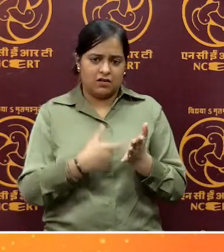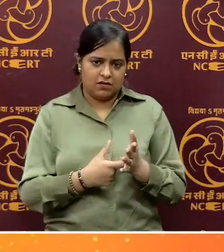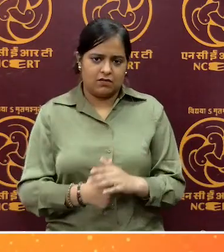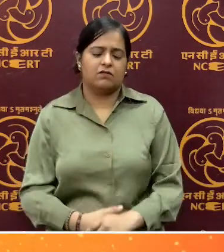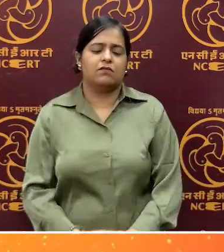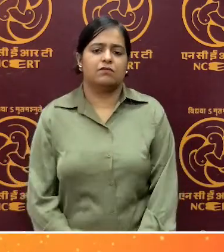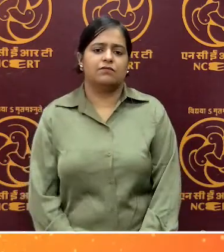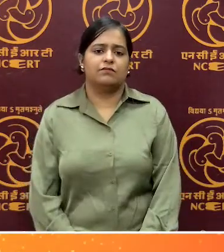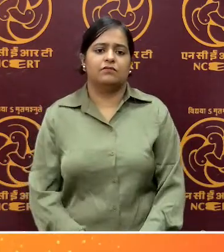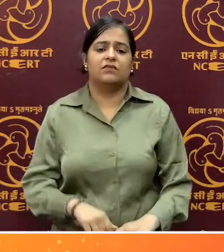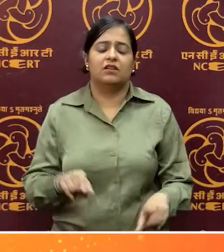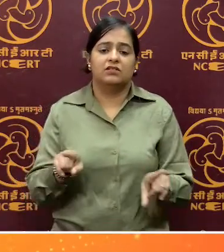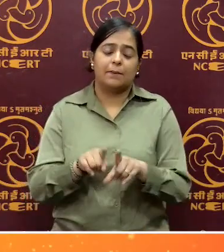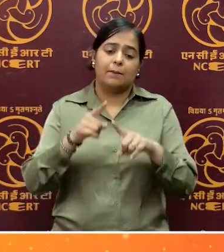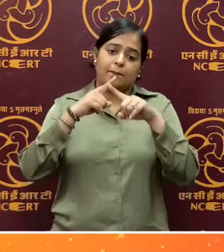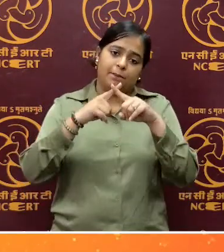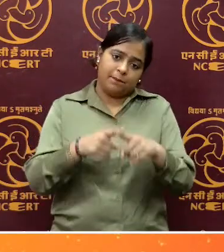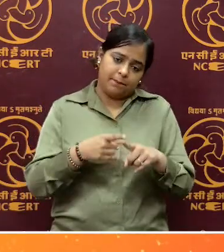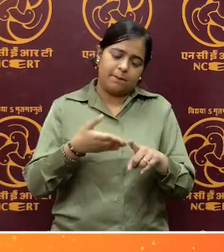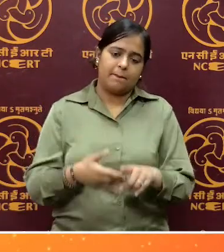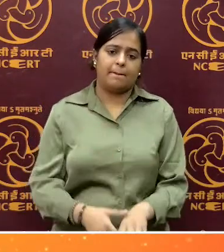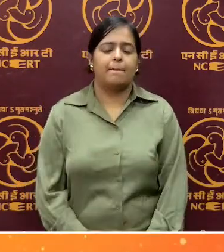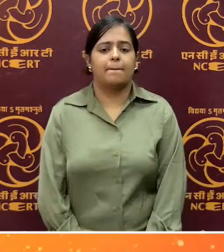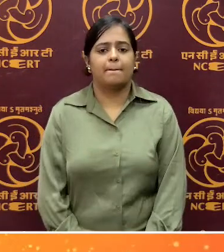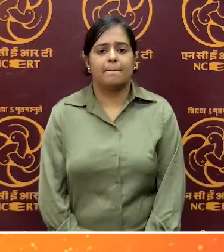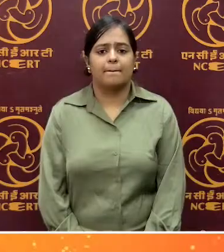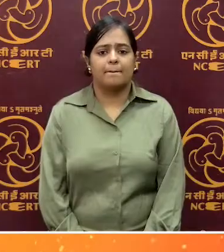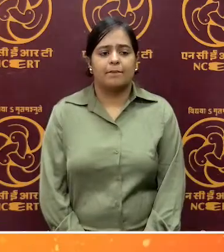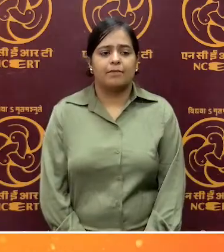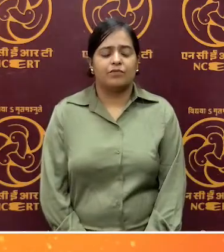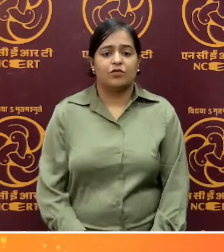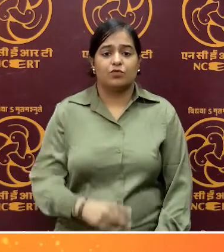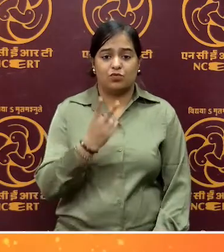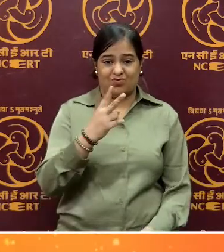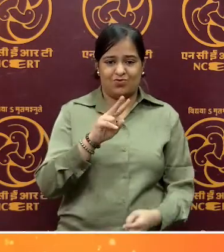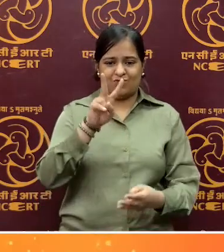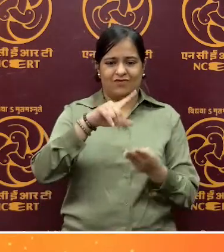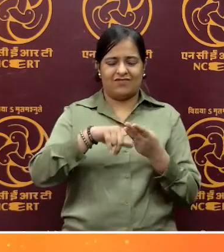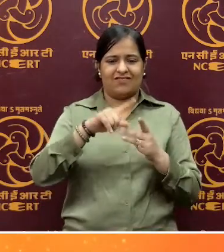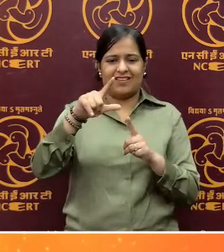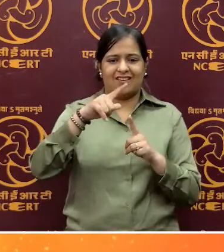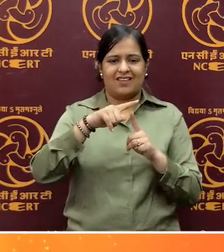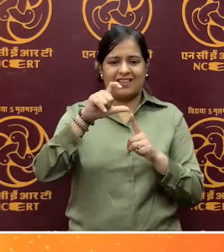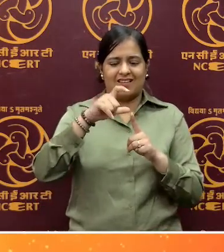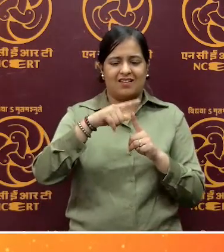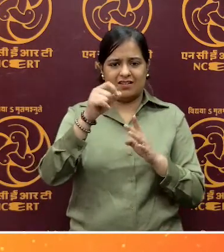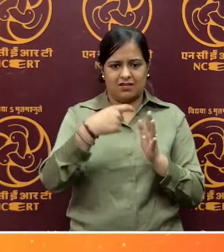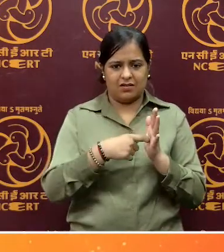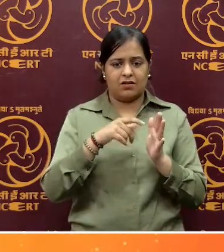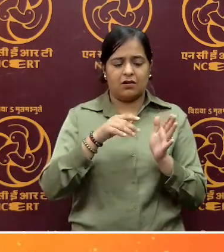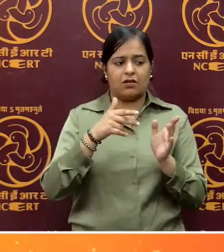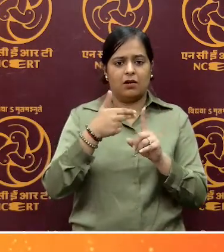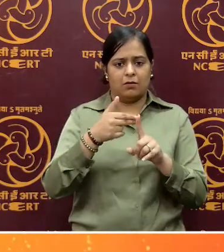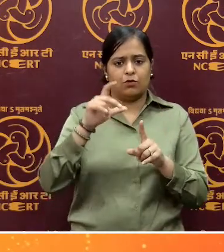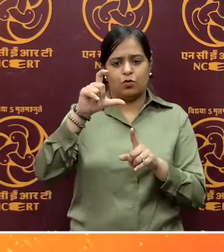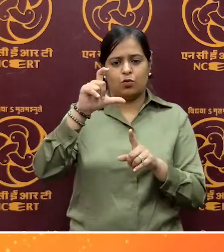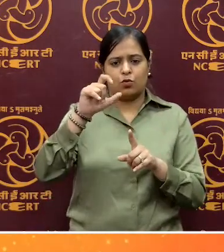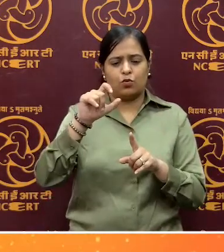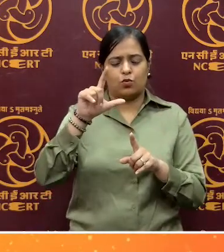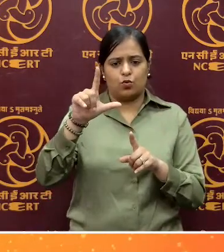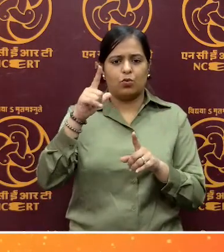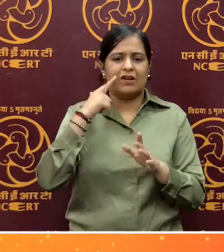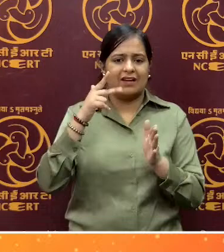a multiple of scalar. Then that two vectors can be set as collinear vectors.